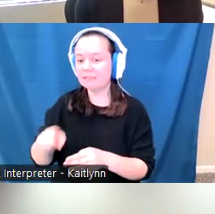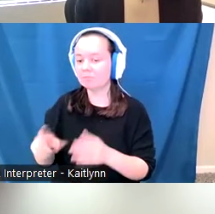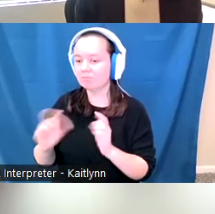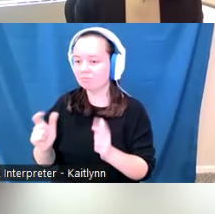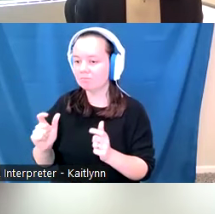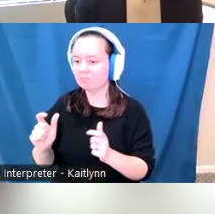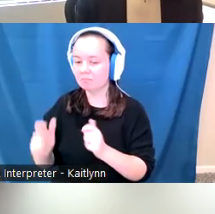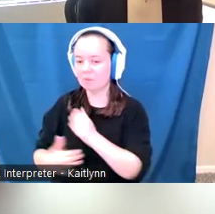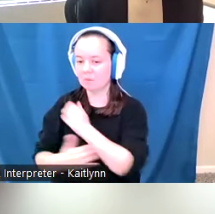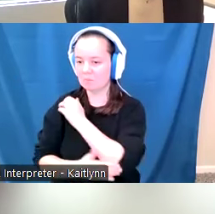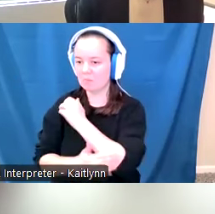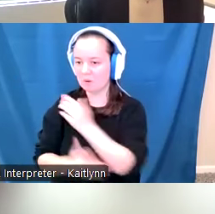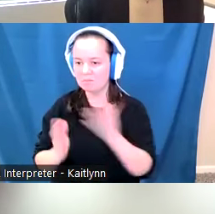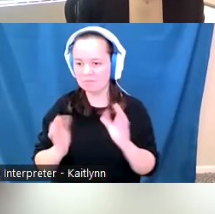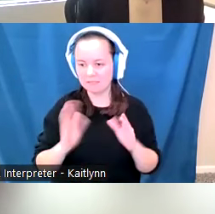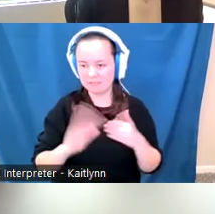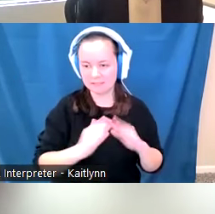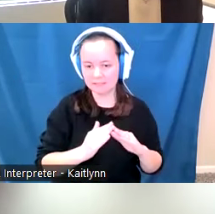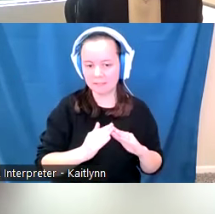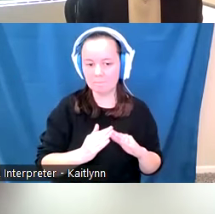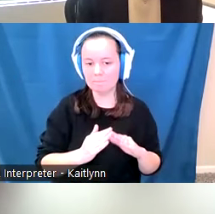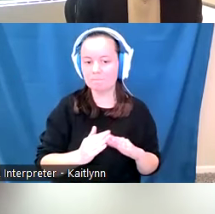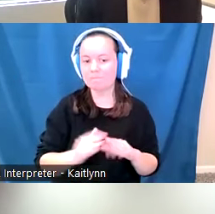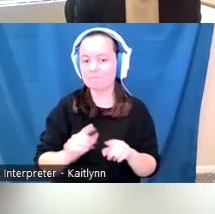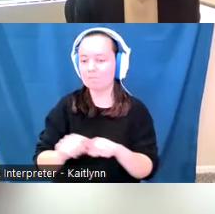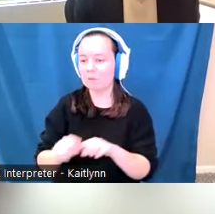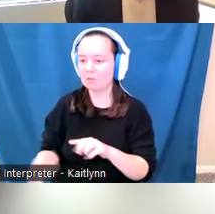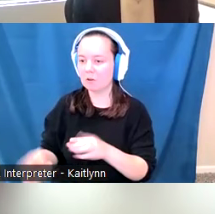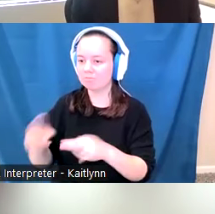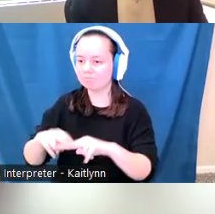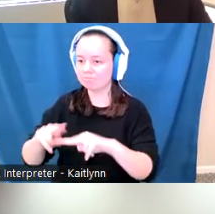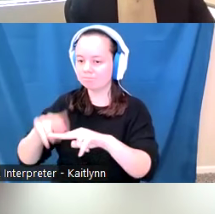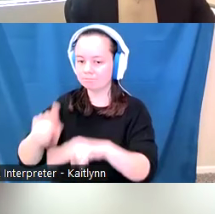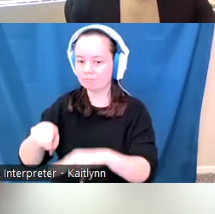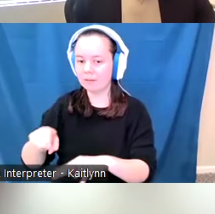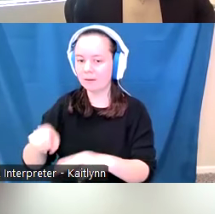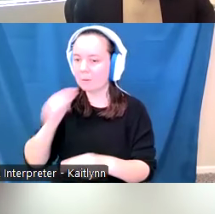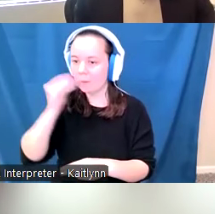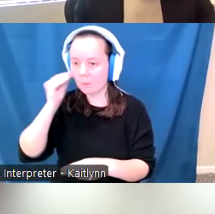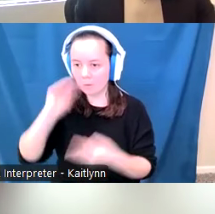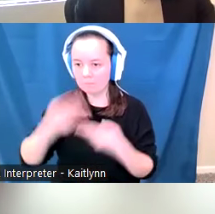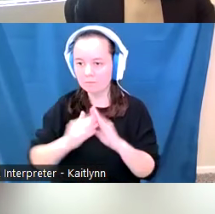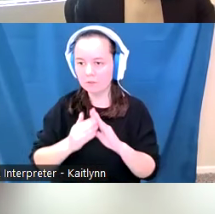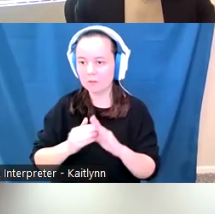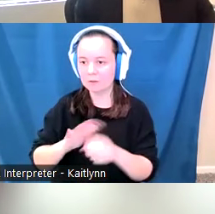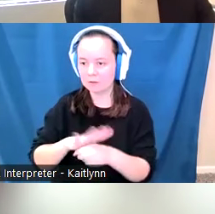counties, and there is increasing demand in home and community-based settings as well. Next slide, please.